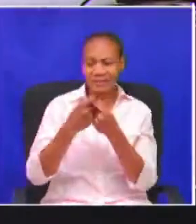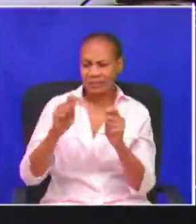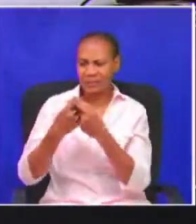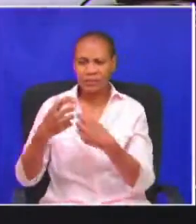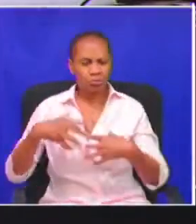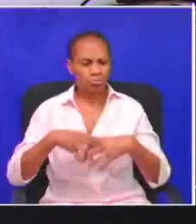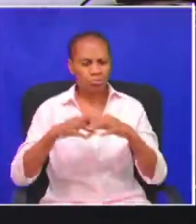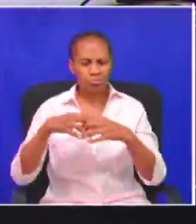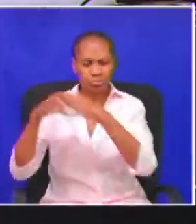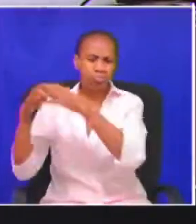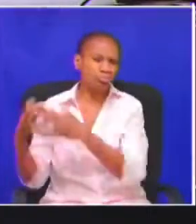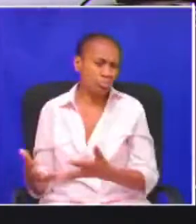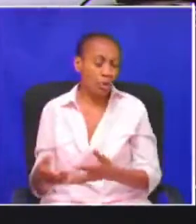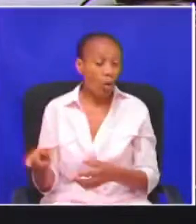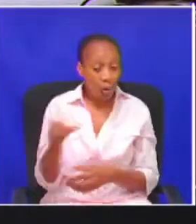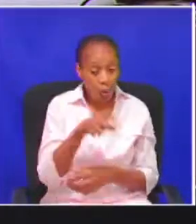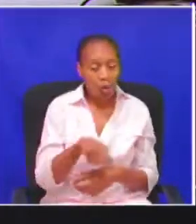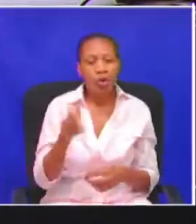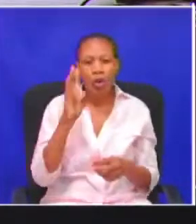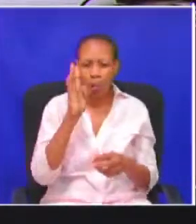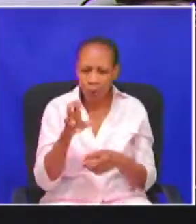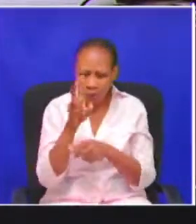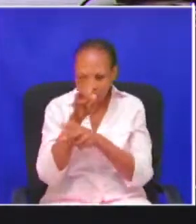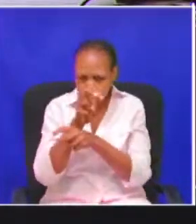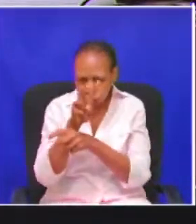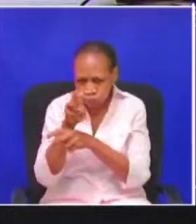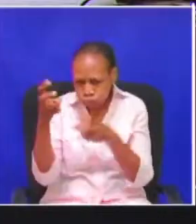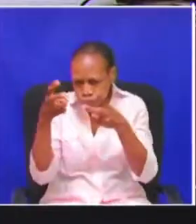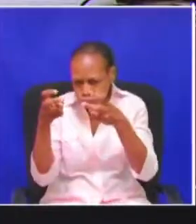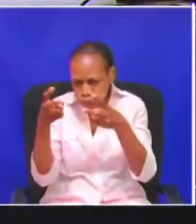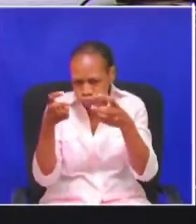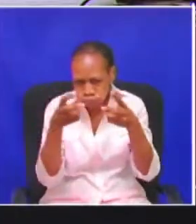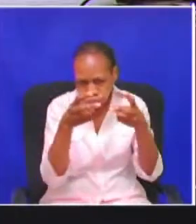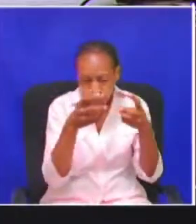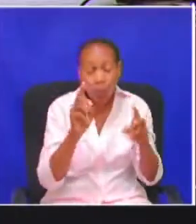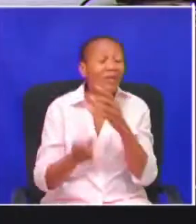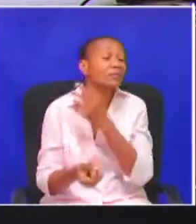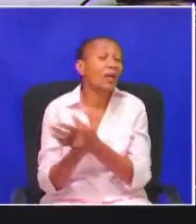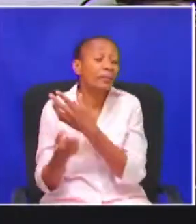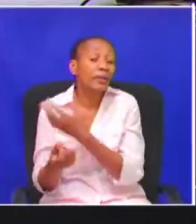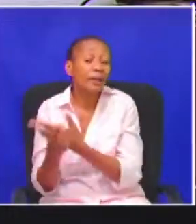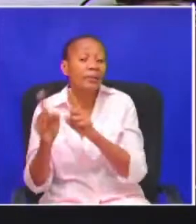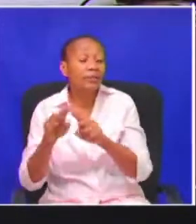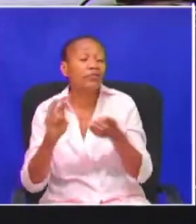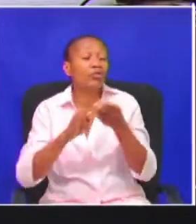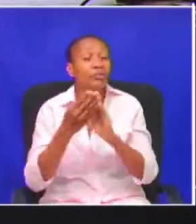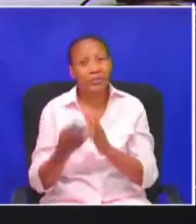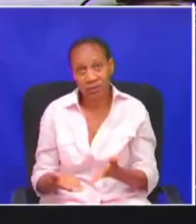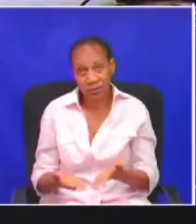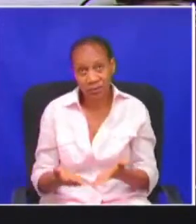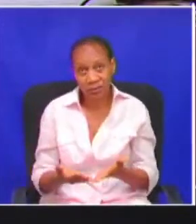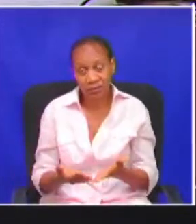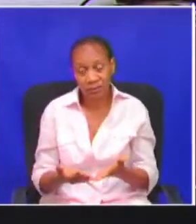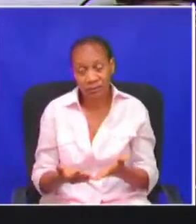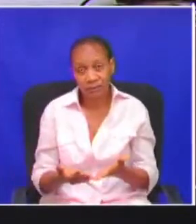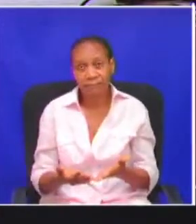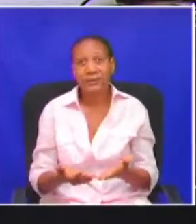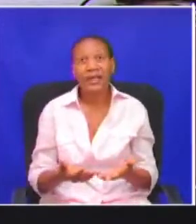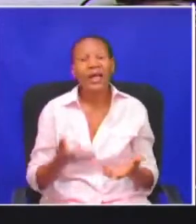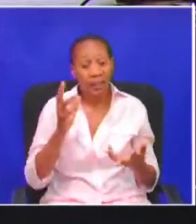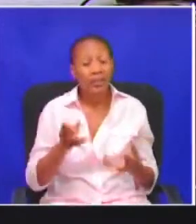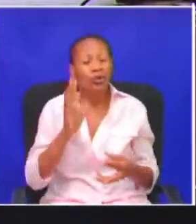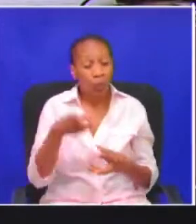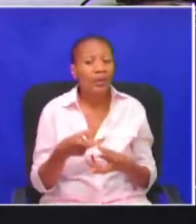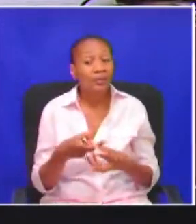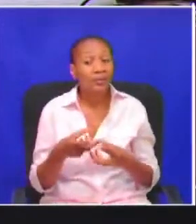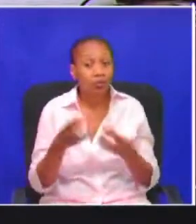are going to be studying very carefully the manifestation of these acts of criminality and dealing with